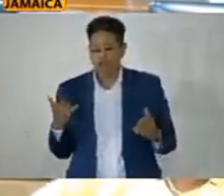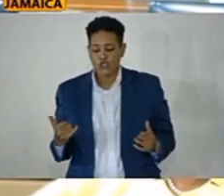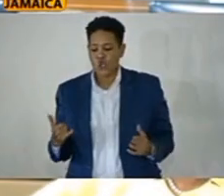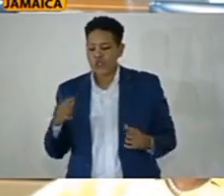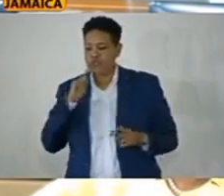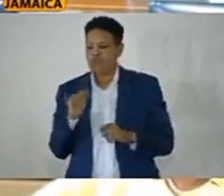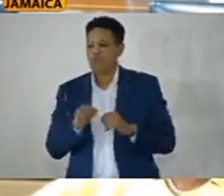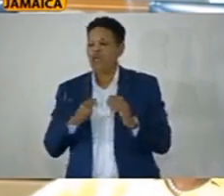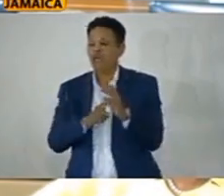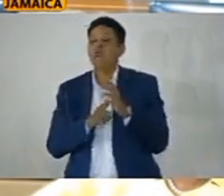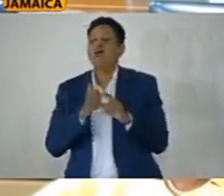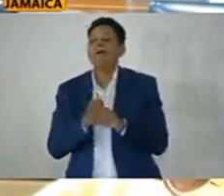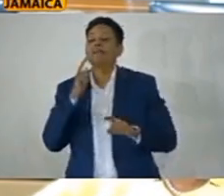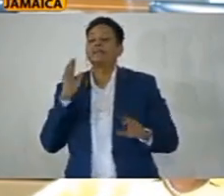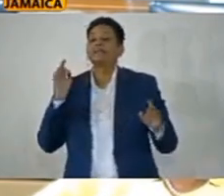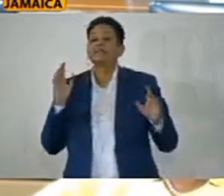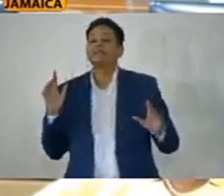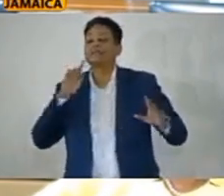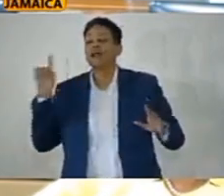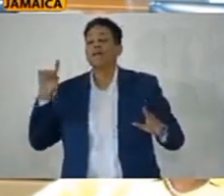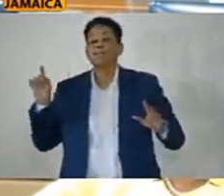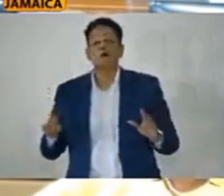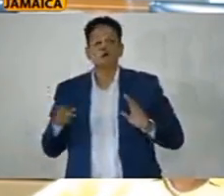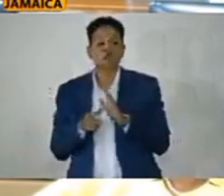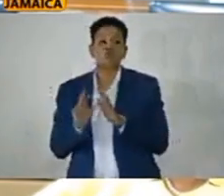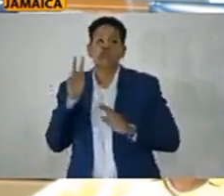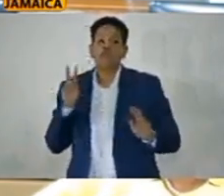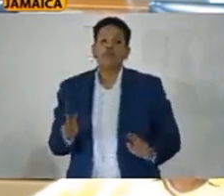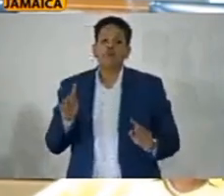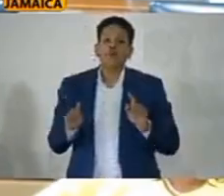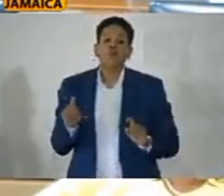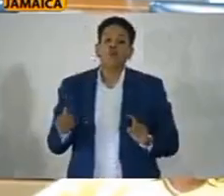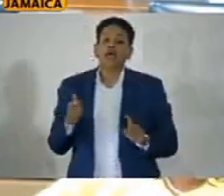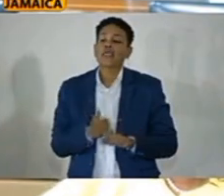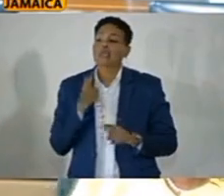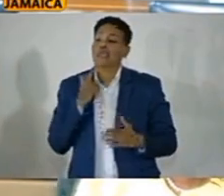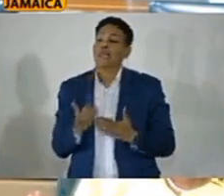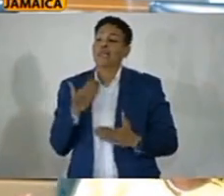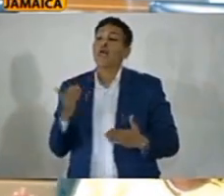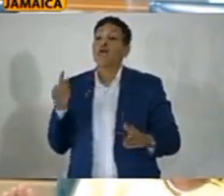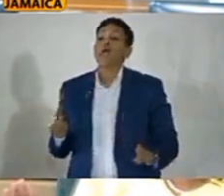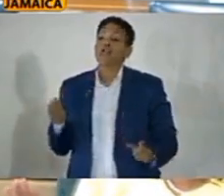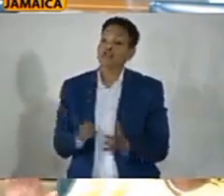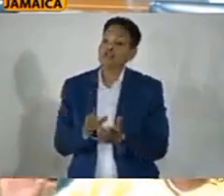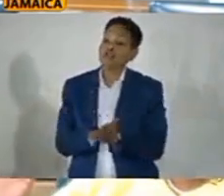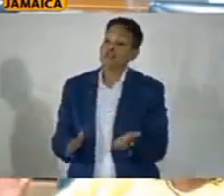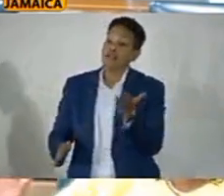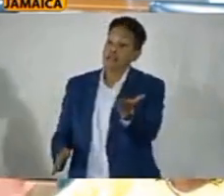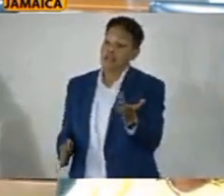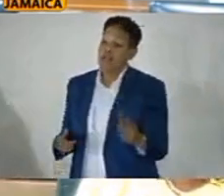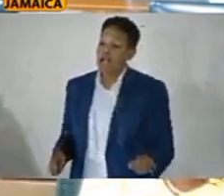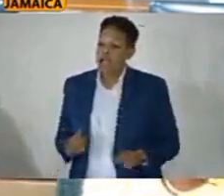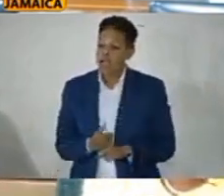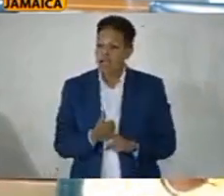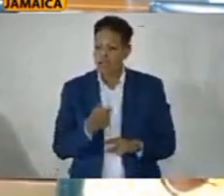the Speaker must review the questions before the questions are tabled. Because